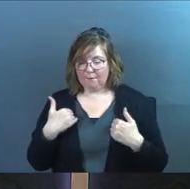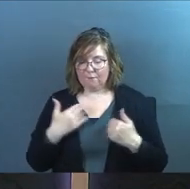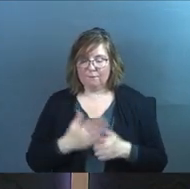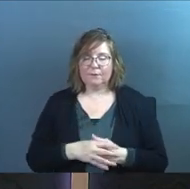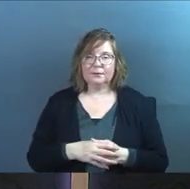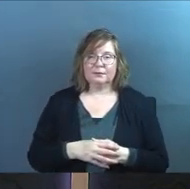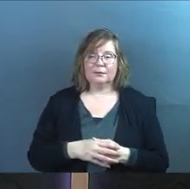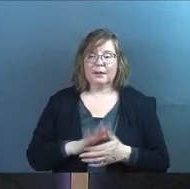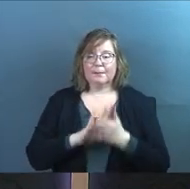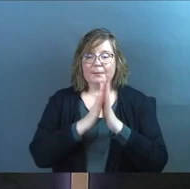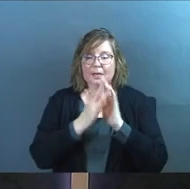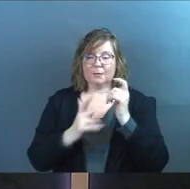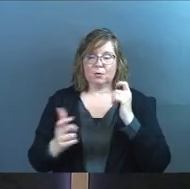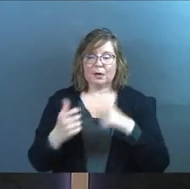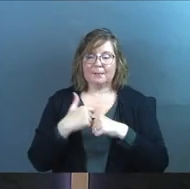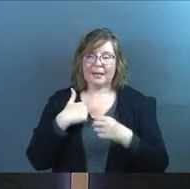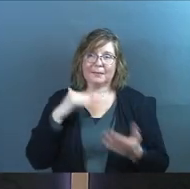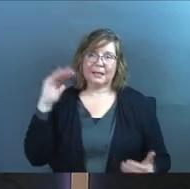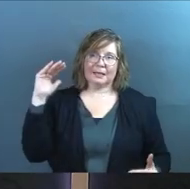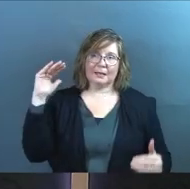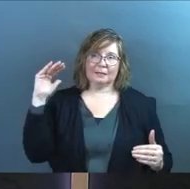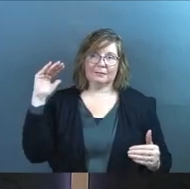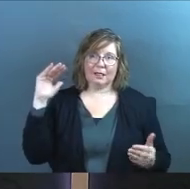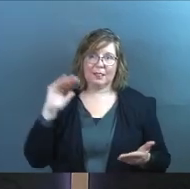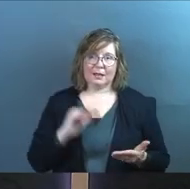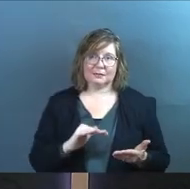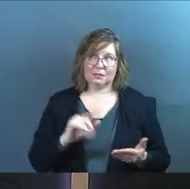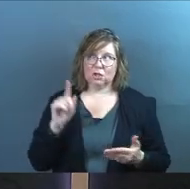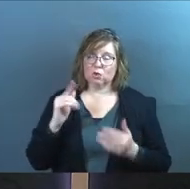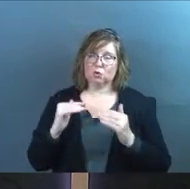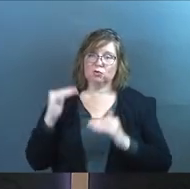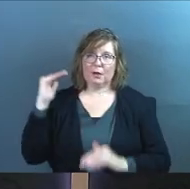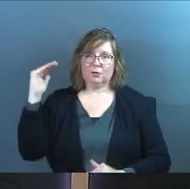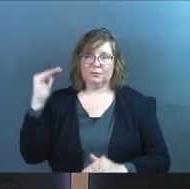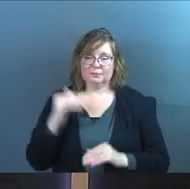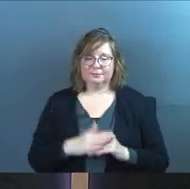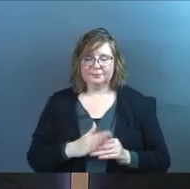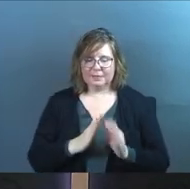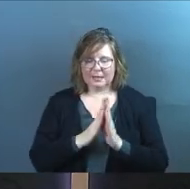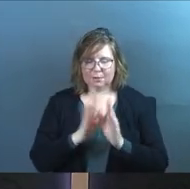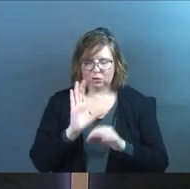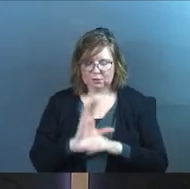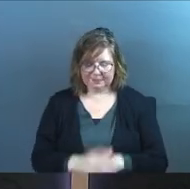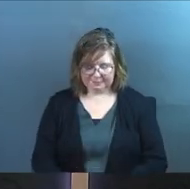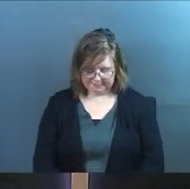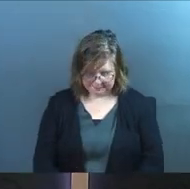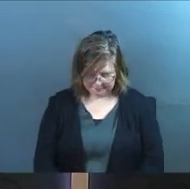have. Become greater and make me less. Let's pray, church.